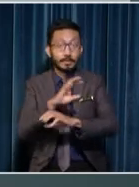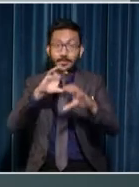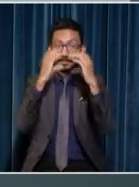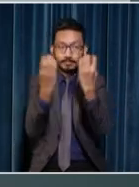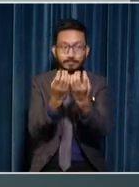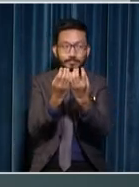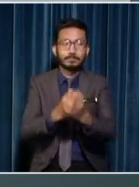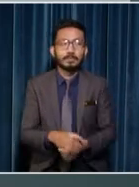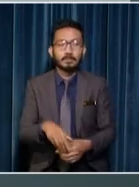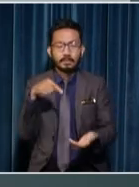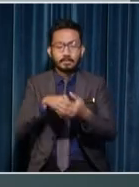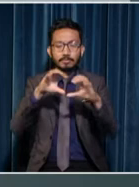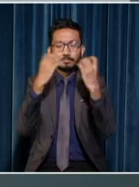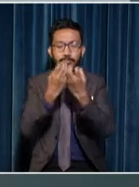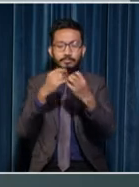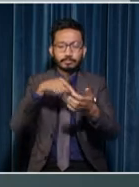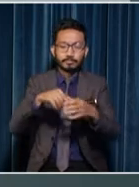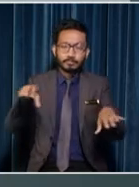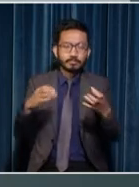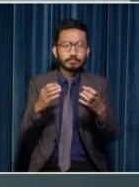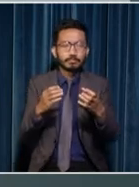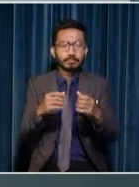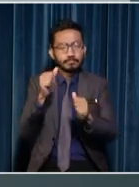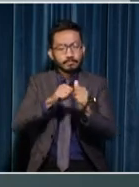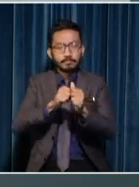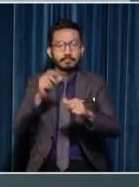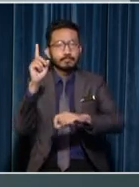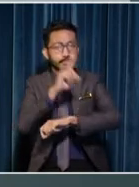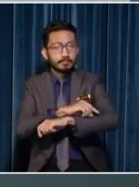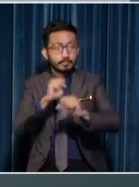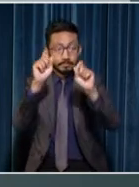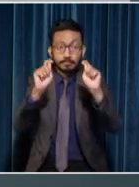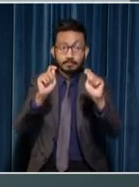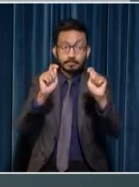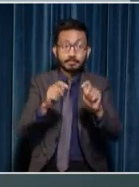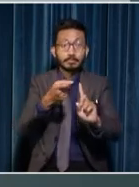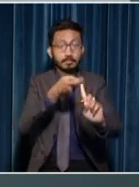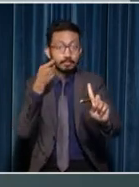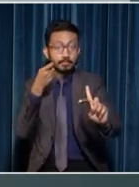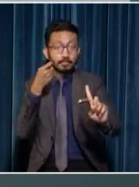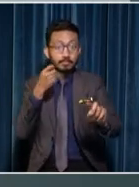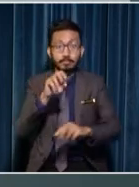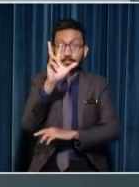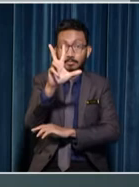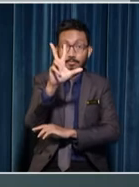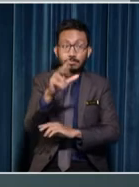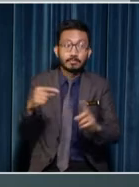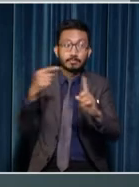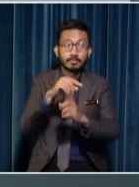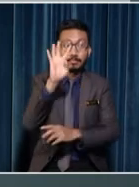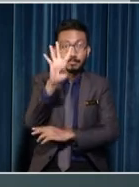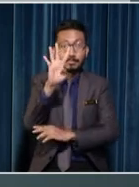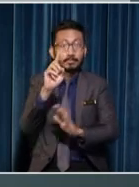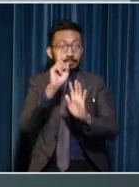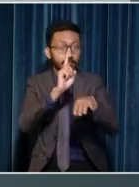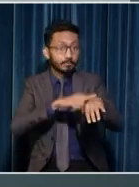every Saturday from 3 to 4 o'clock in the afternoon. How long will